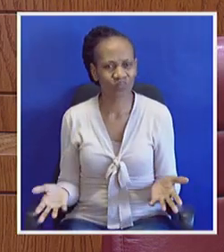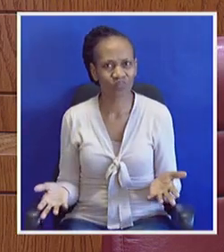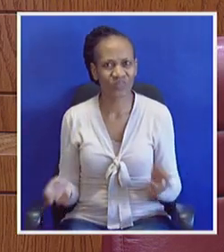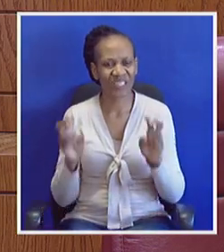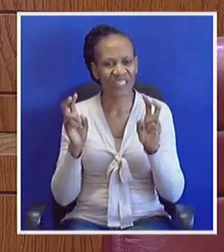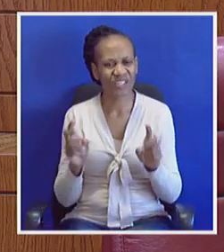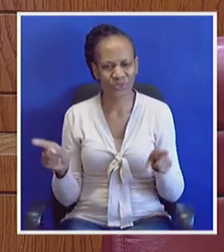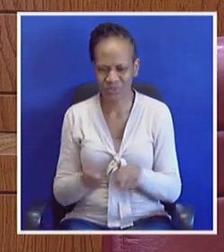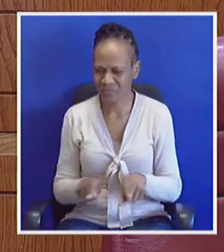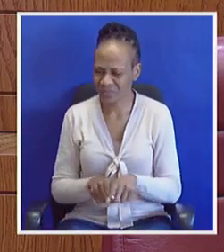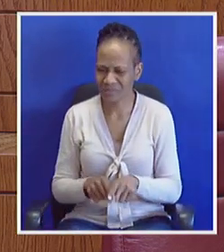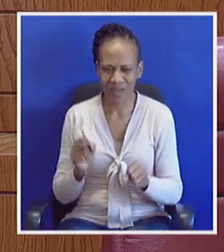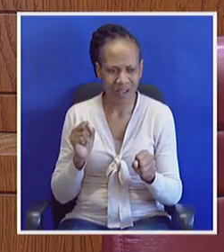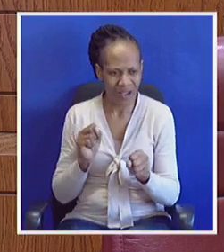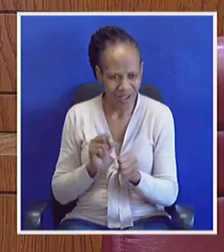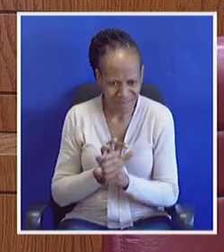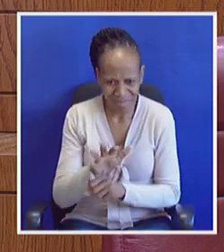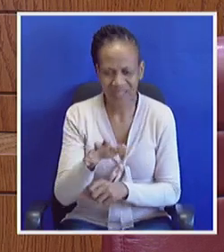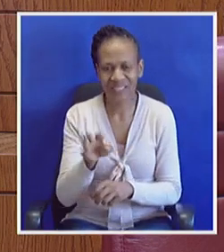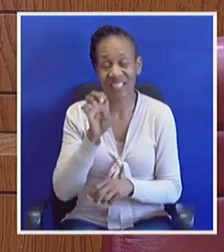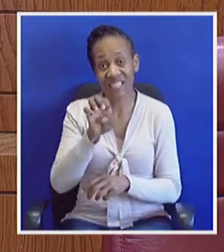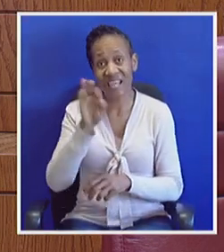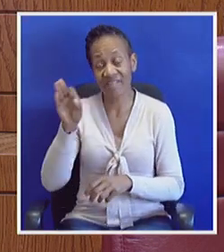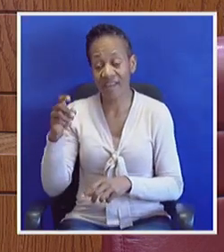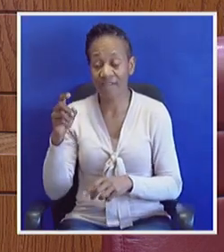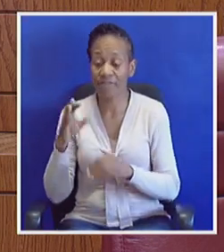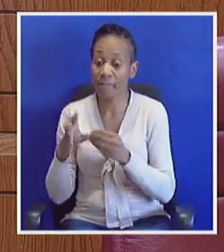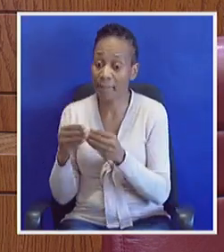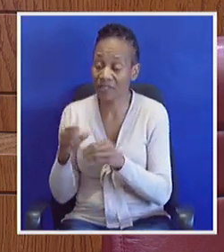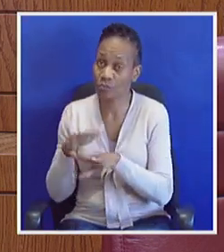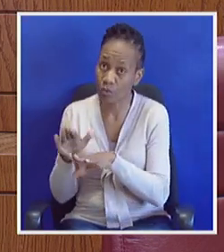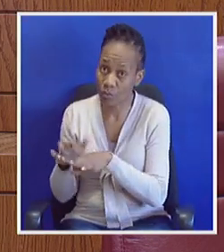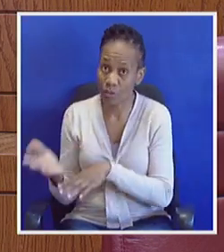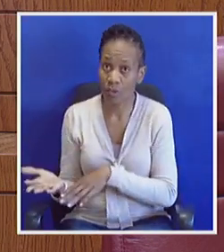issue affects the EFF members